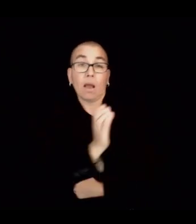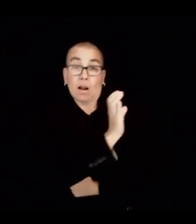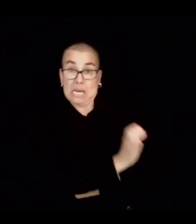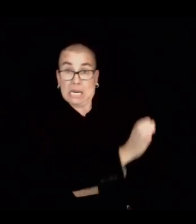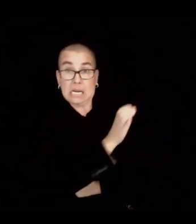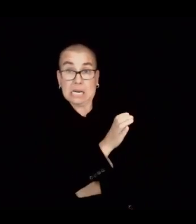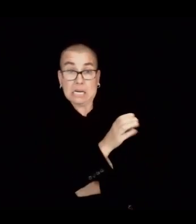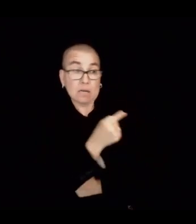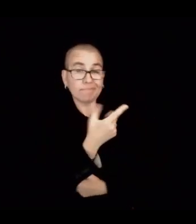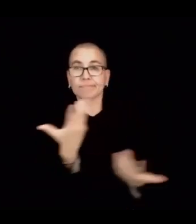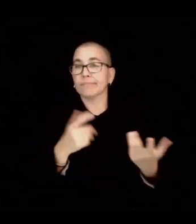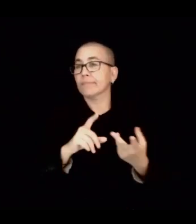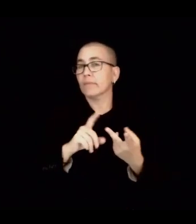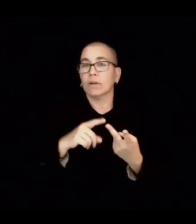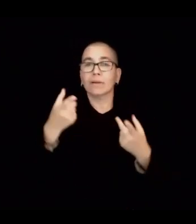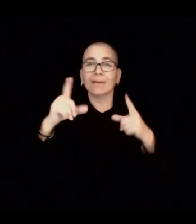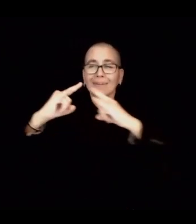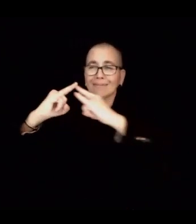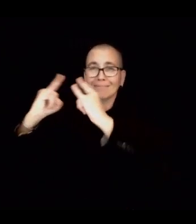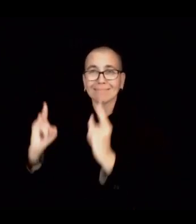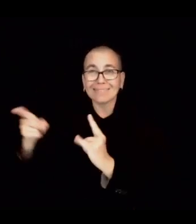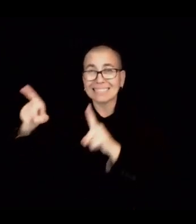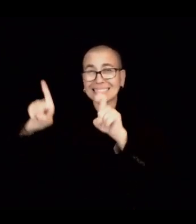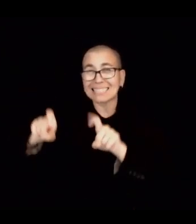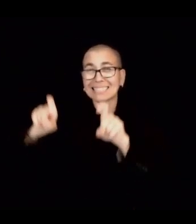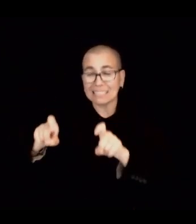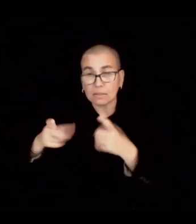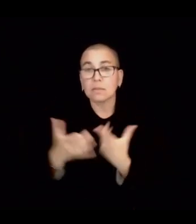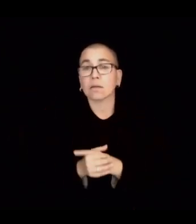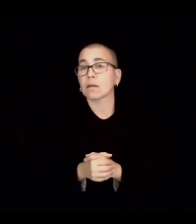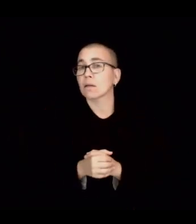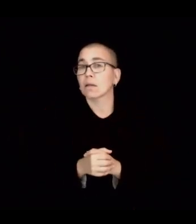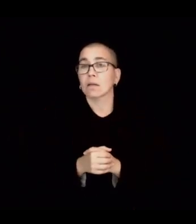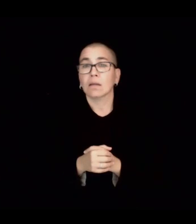virus in particular could affect one segment of the population more so than another?